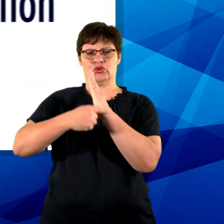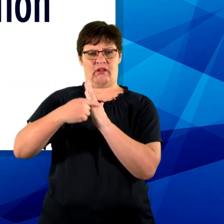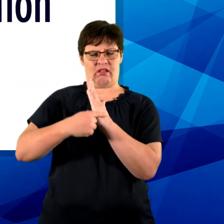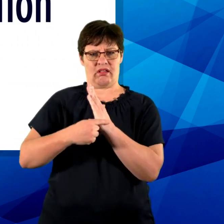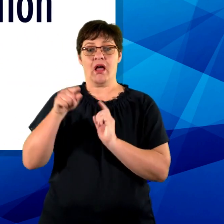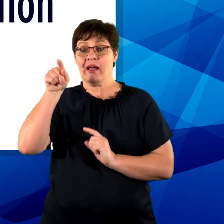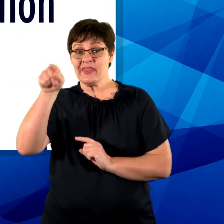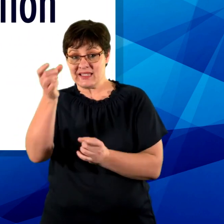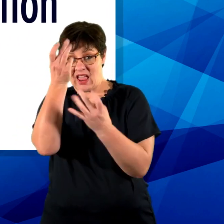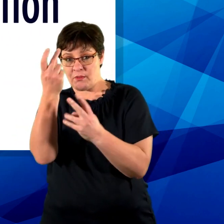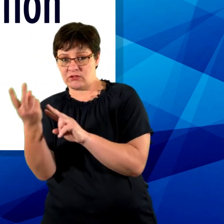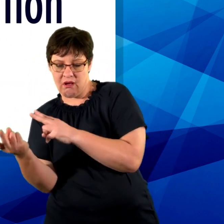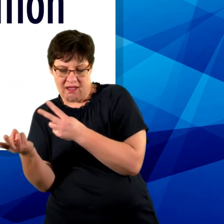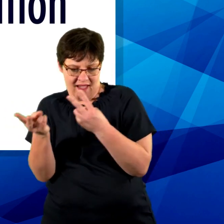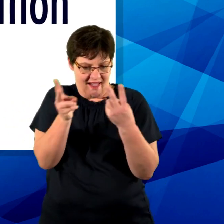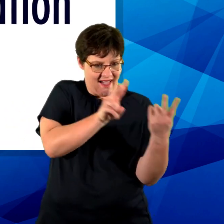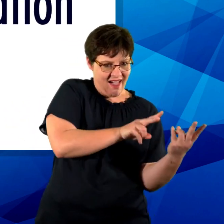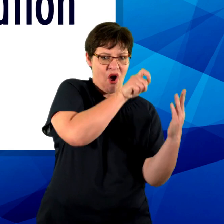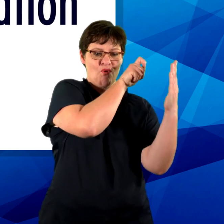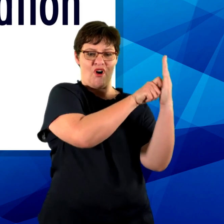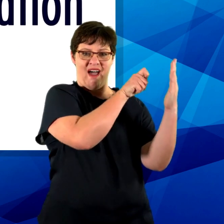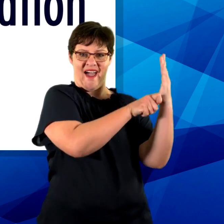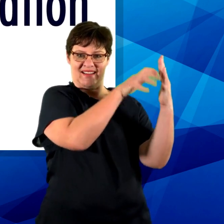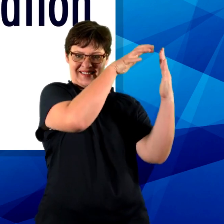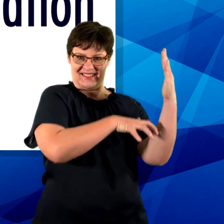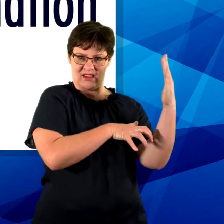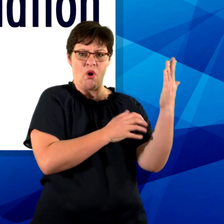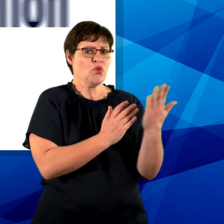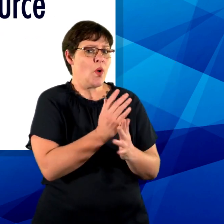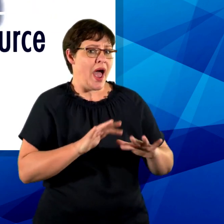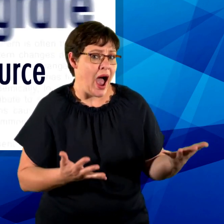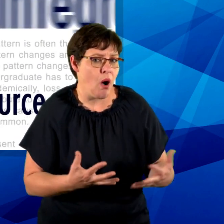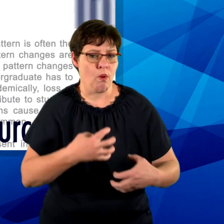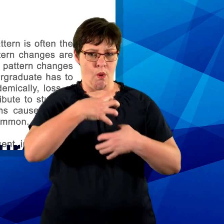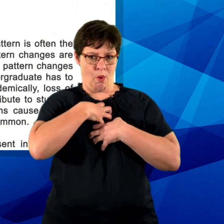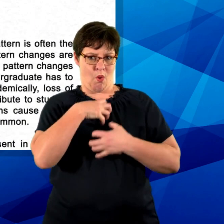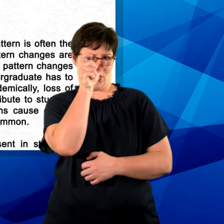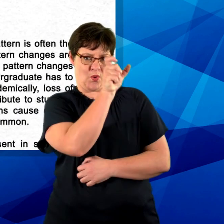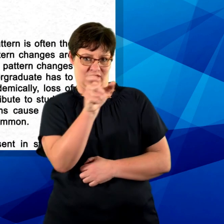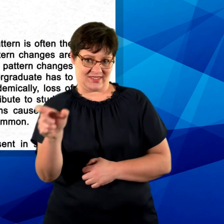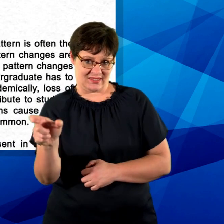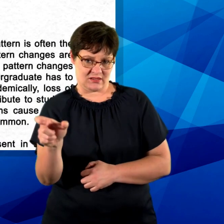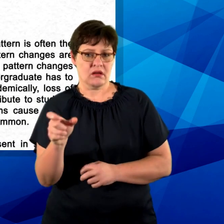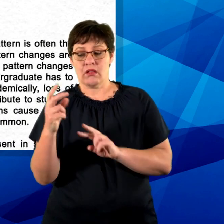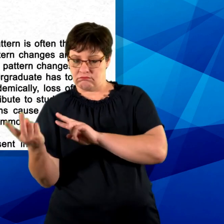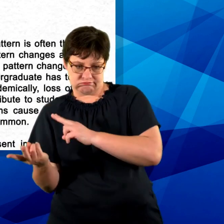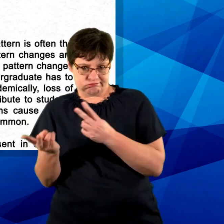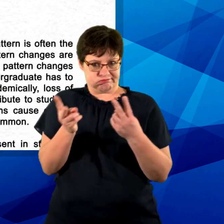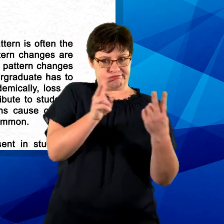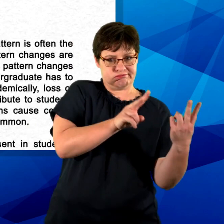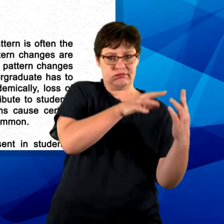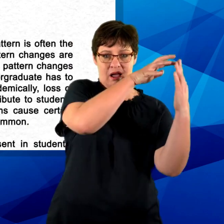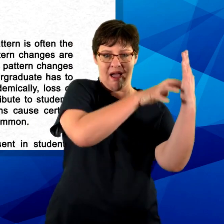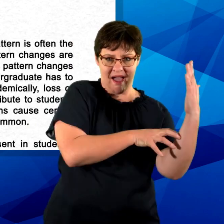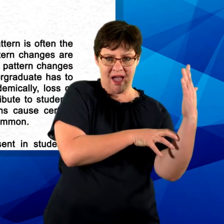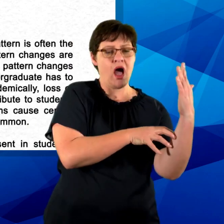to integrate the information into your text by stating it in your own words. This paraphrased text can now